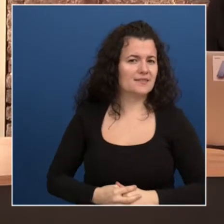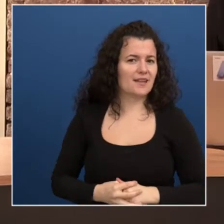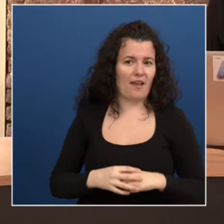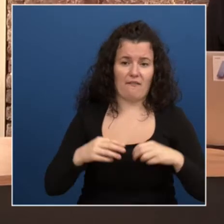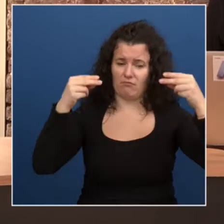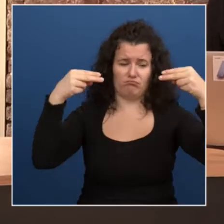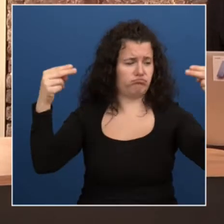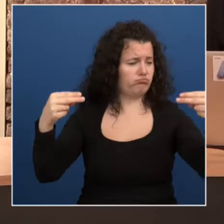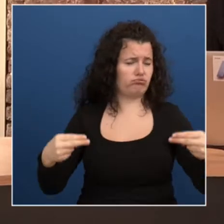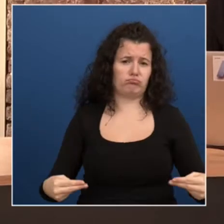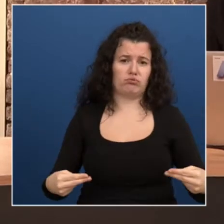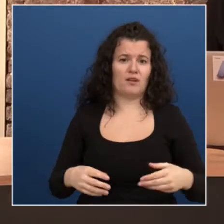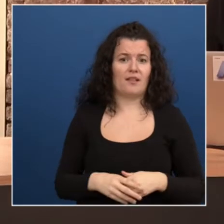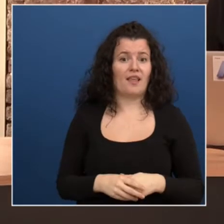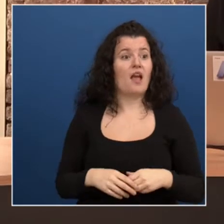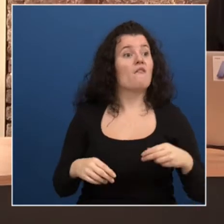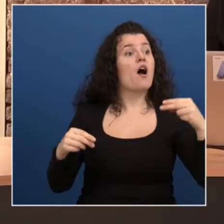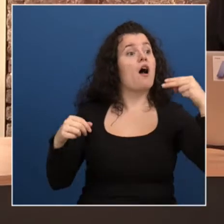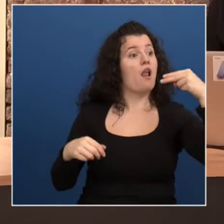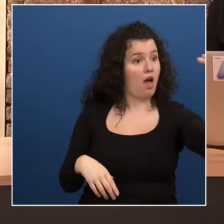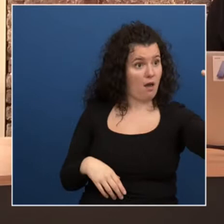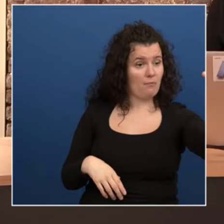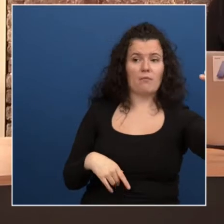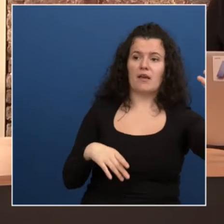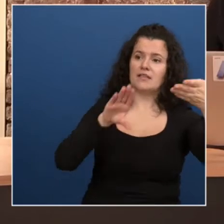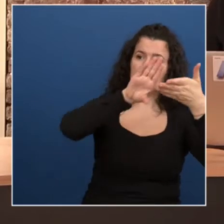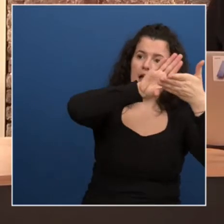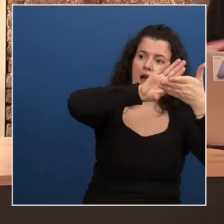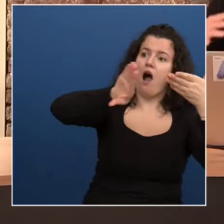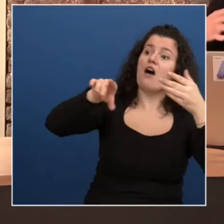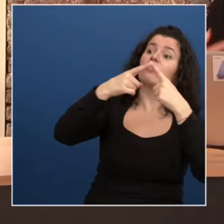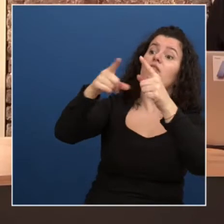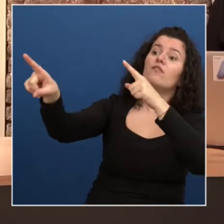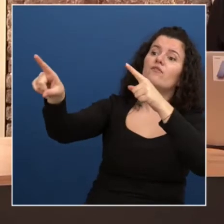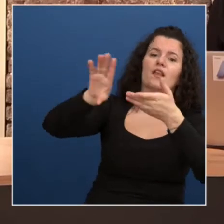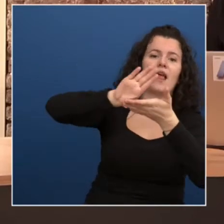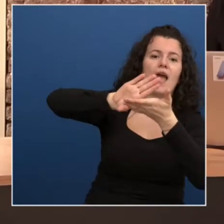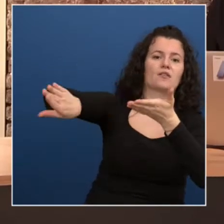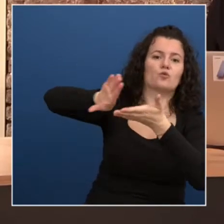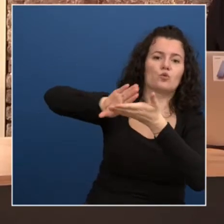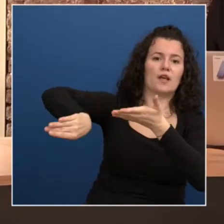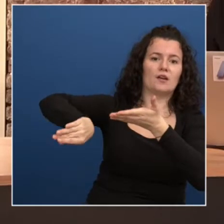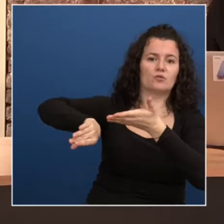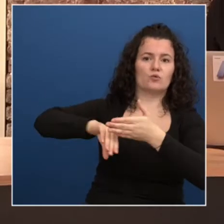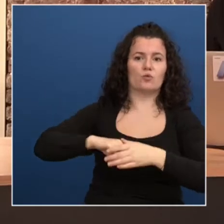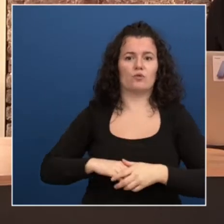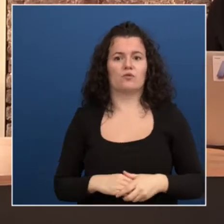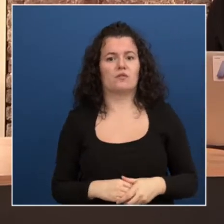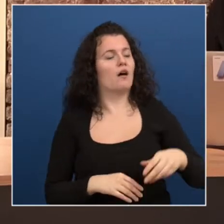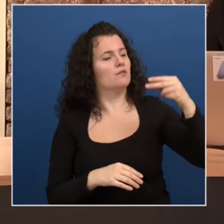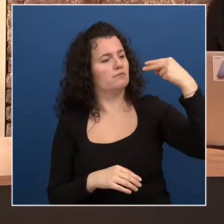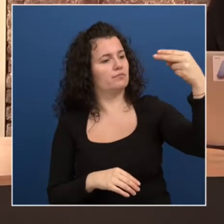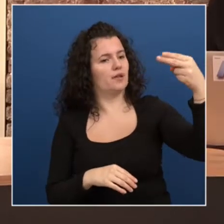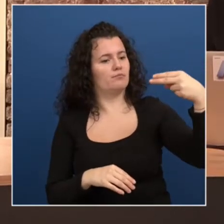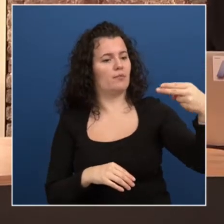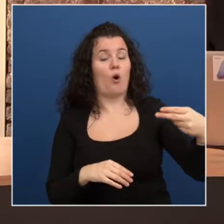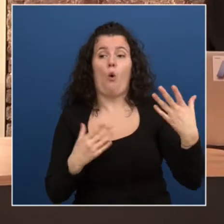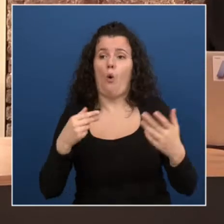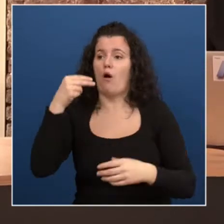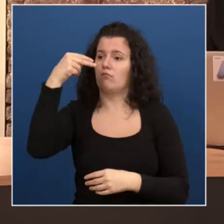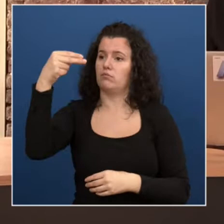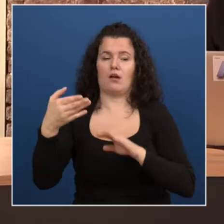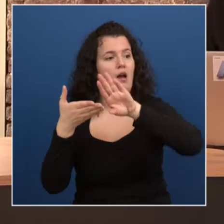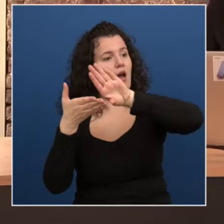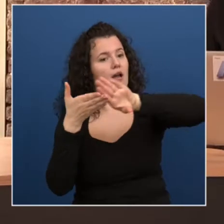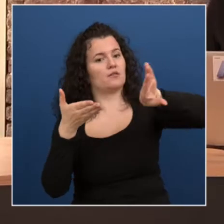labels exclude other labels. So, and for people that I also love, I love everyone attending this conference who are